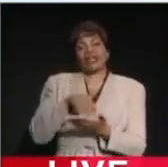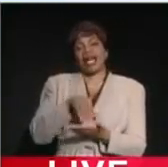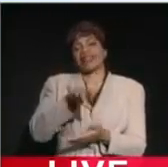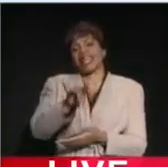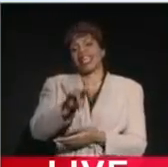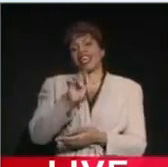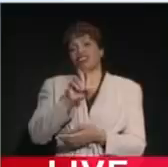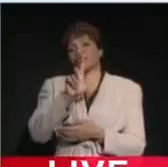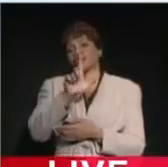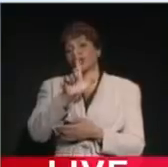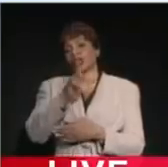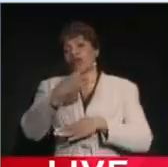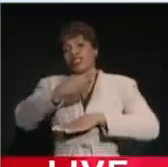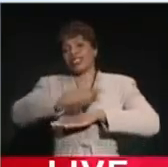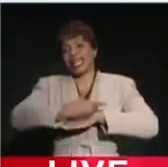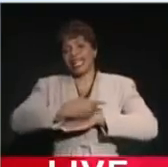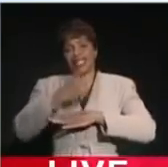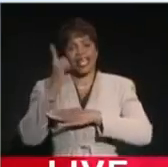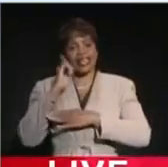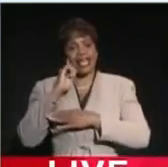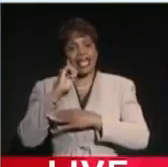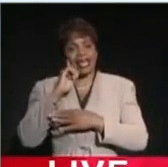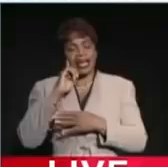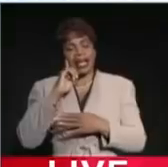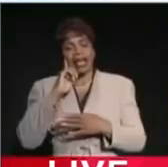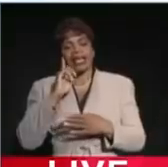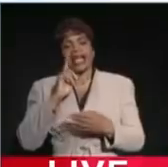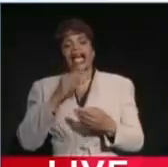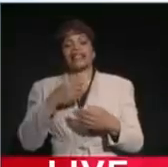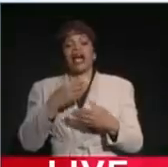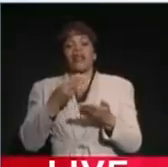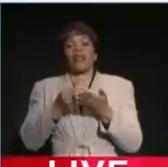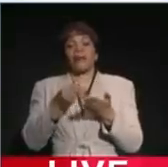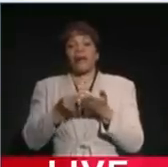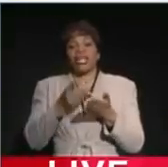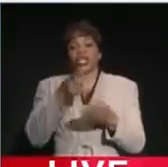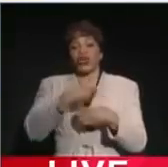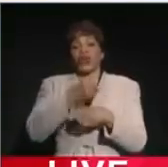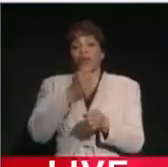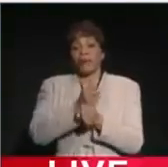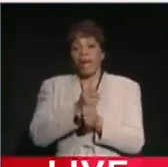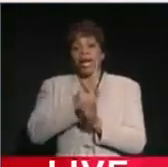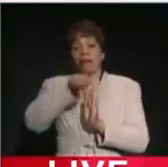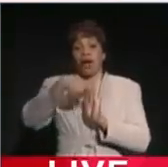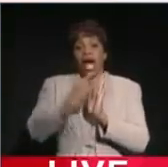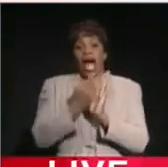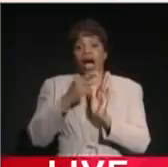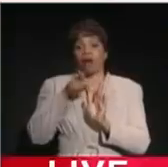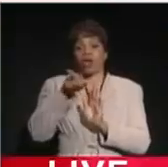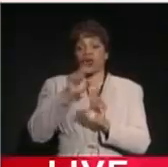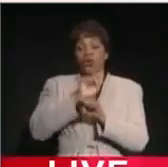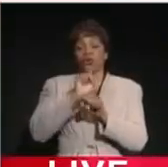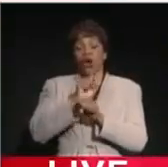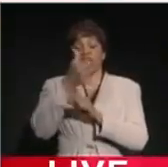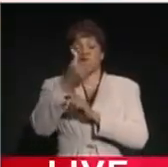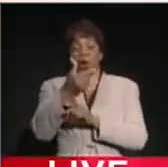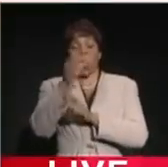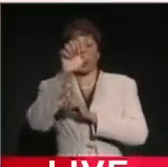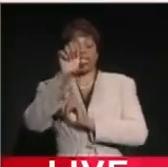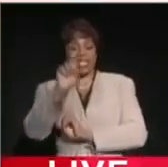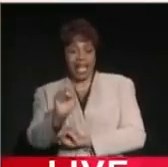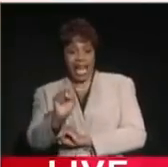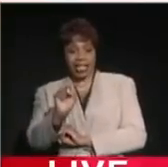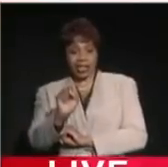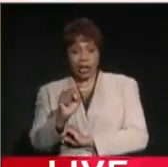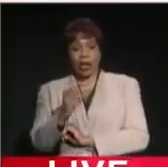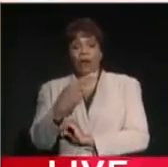2,821 days, and I figured that's about the amount of money you made per hour while you were in Goldman Sachs as one of those hedge funds. That's got a lot to do